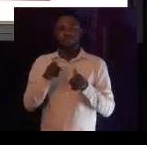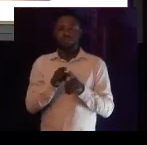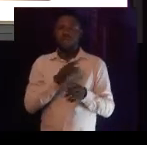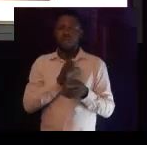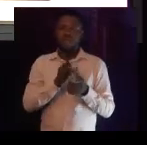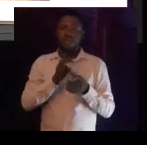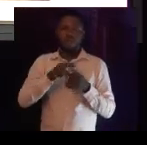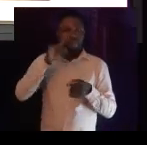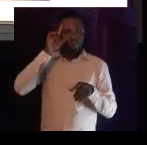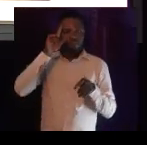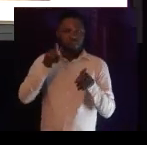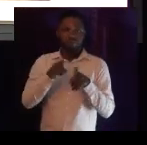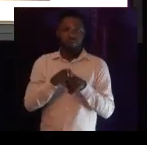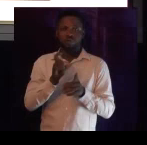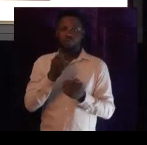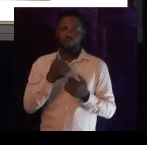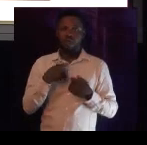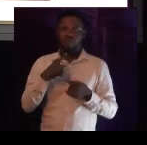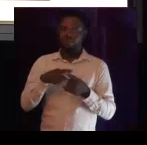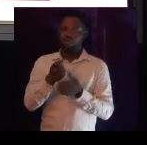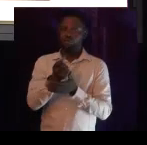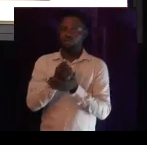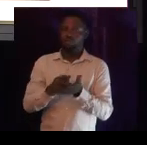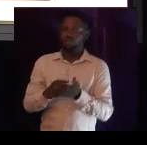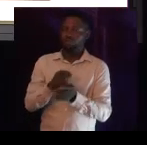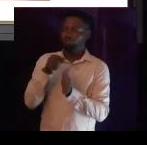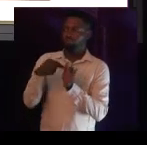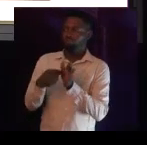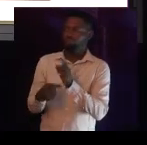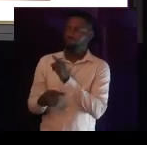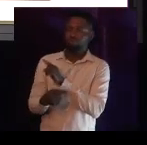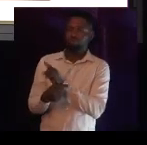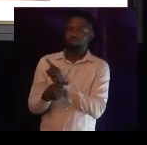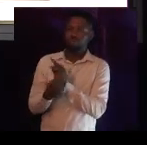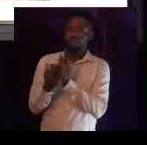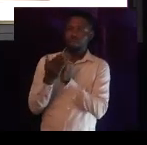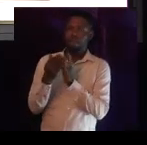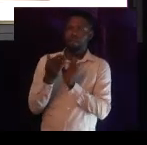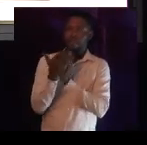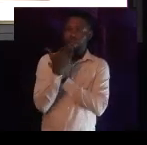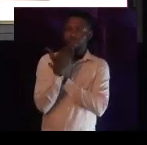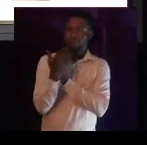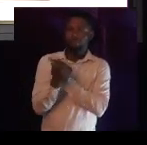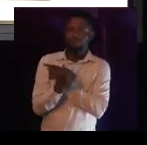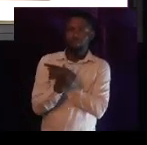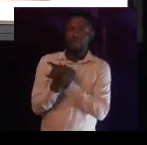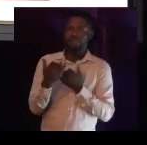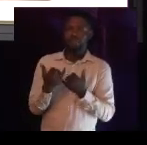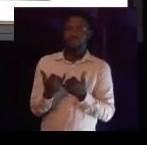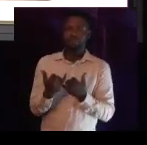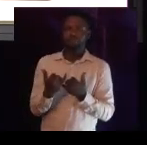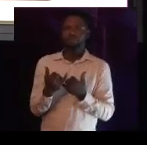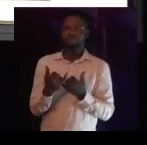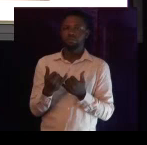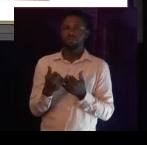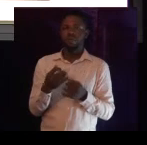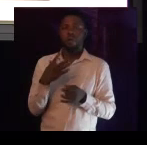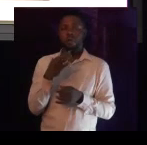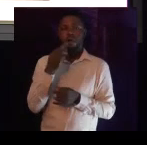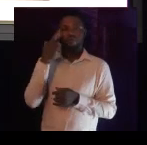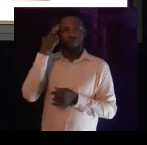siblings and your elder siblings, you have to share this piece of pizza.